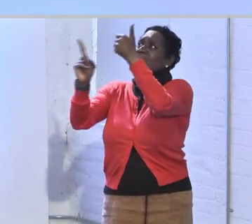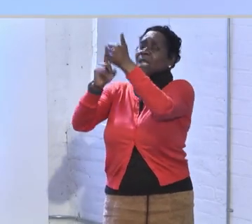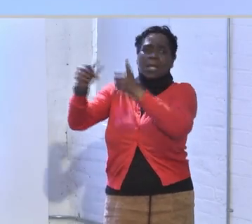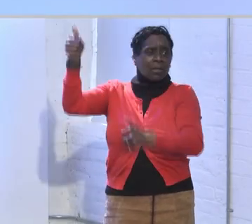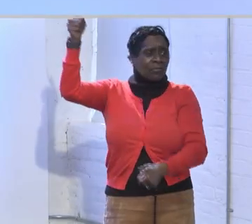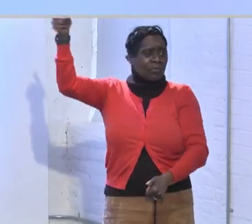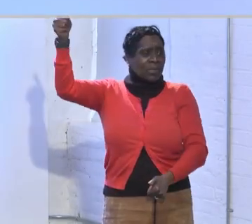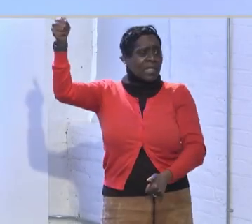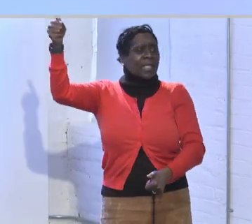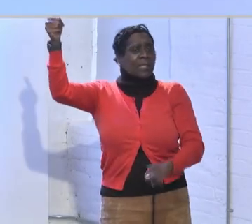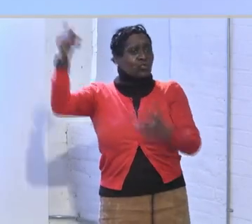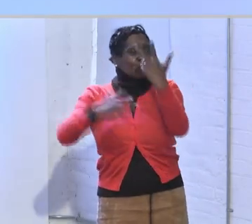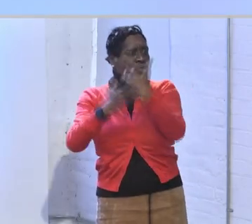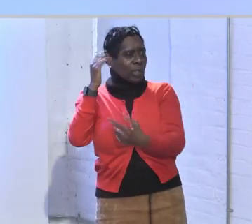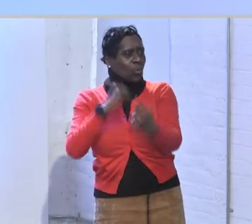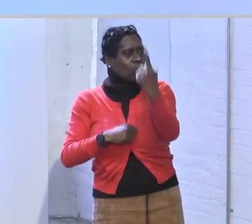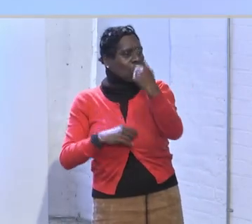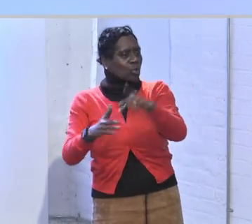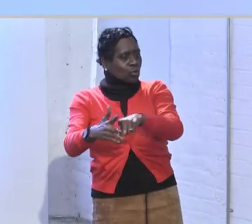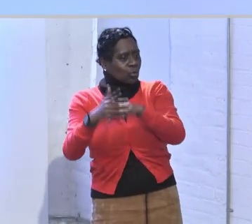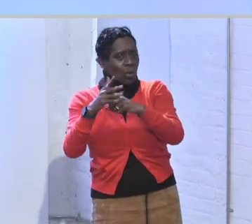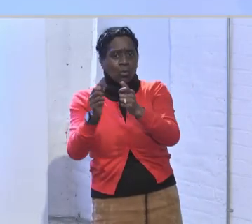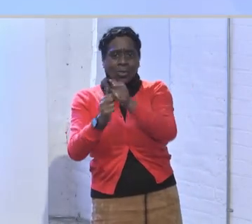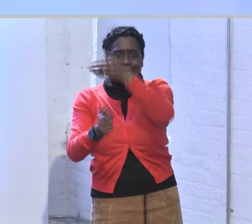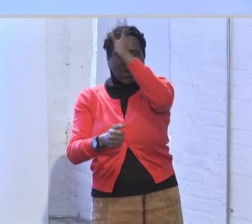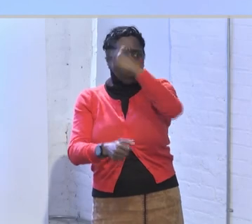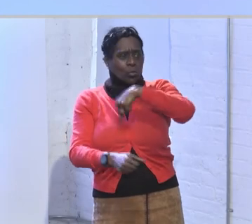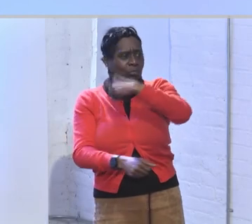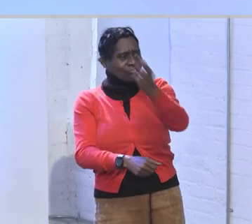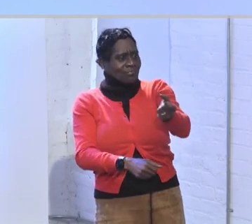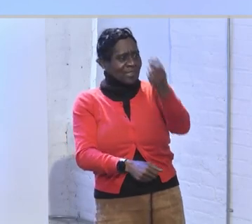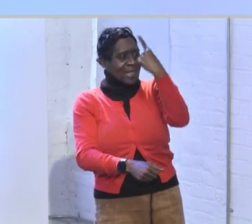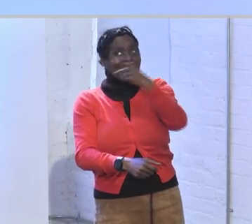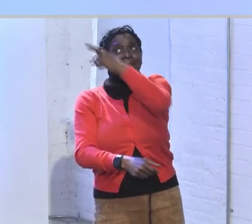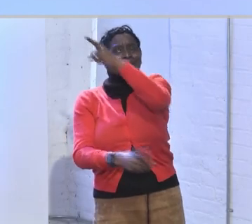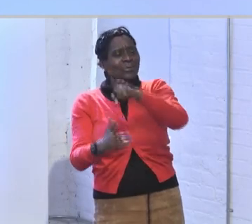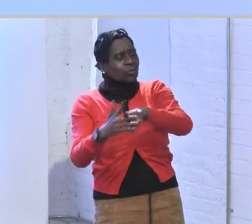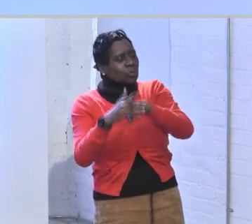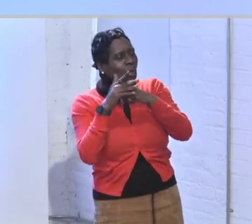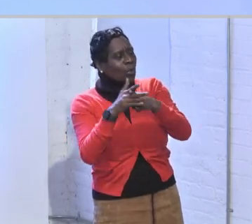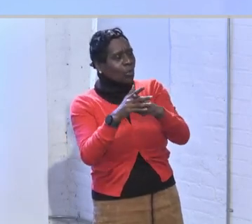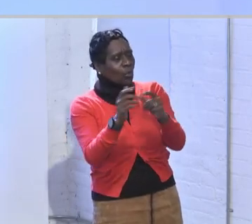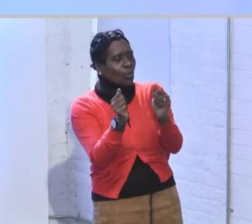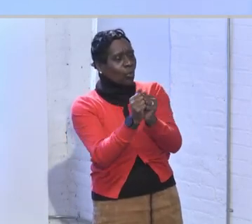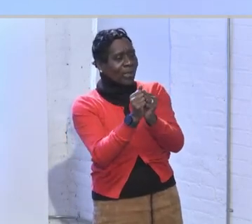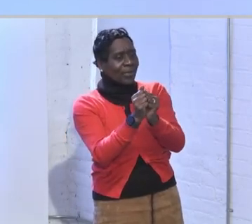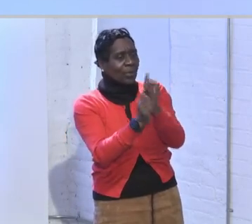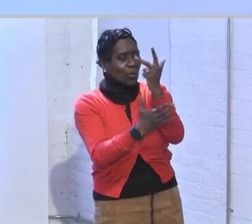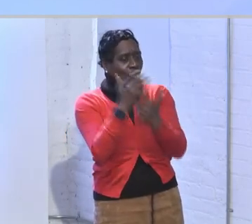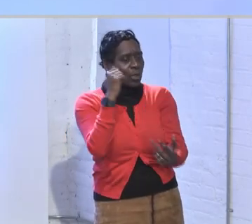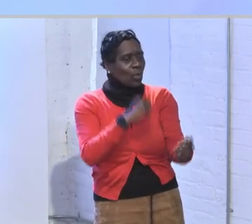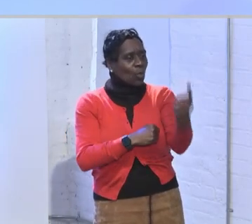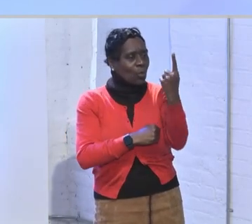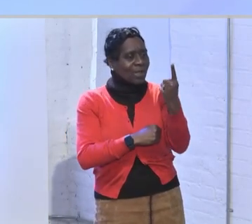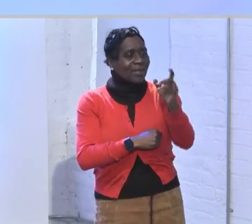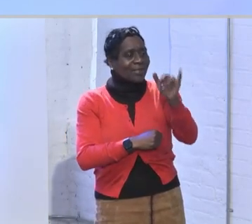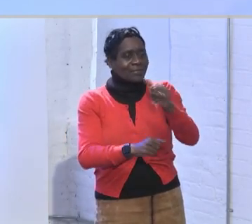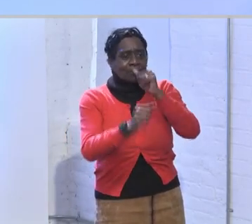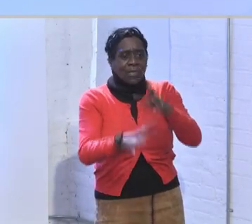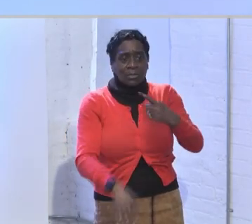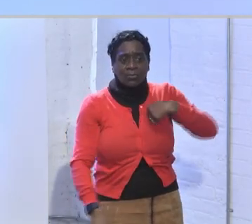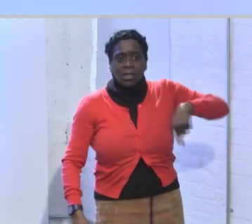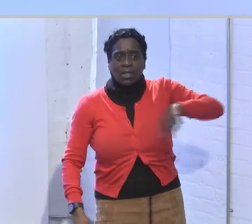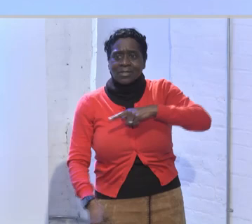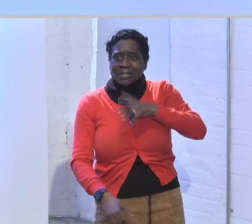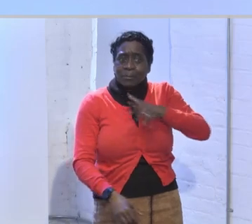So when he says, start with God, we understand that he's starting with the with the Trinity, and that's a blessing to every